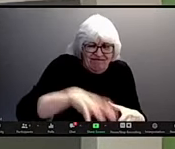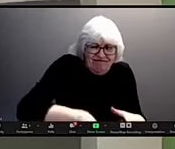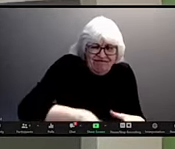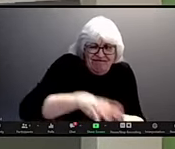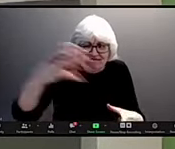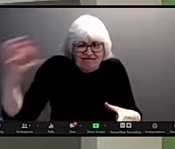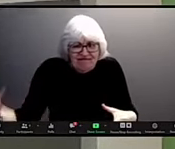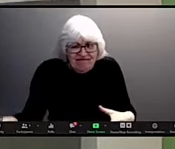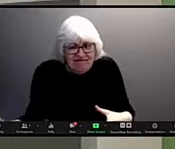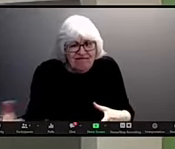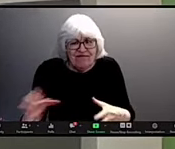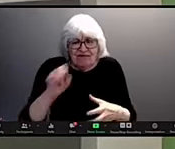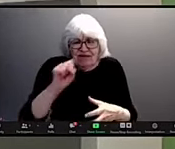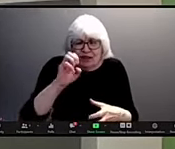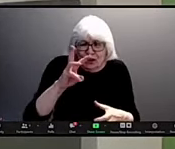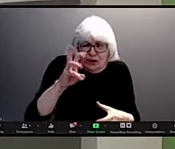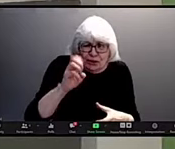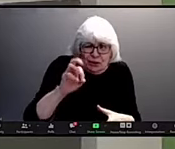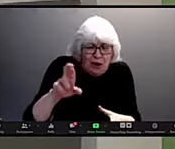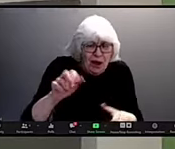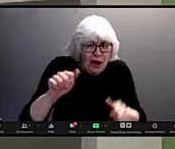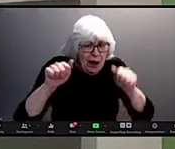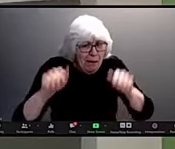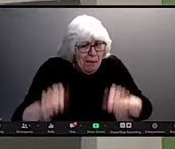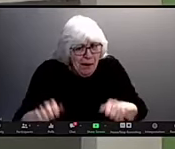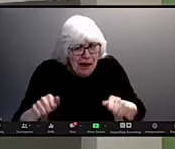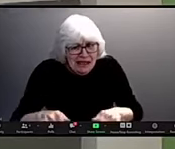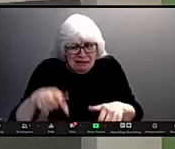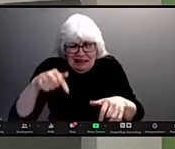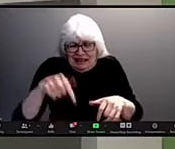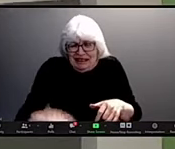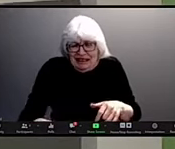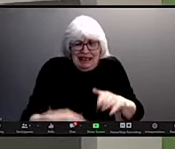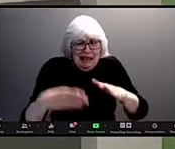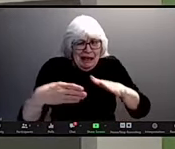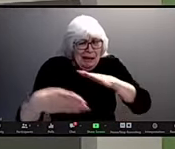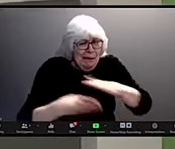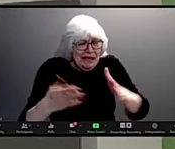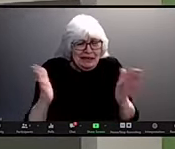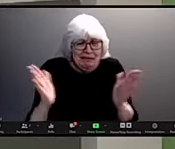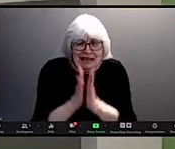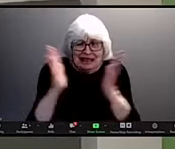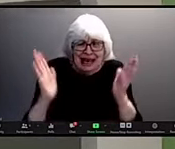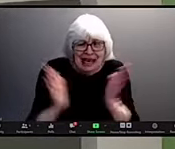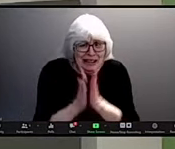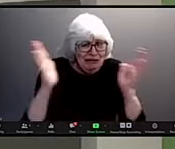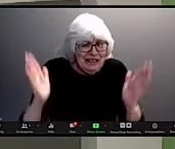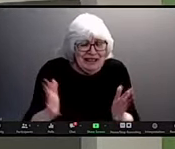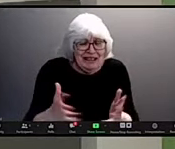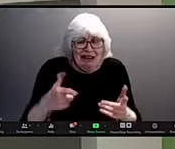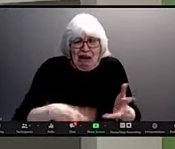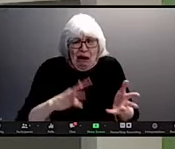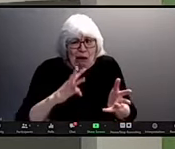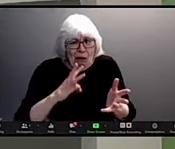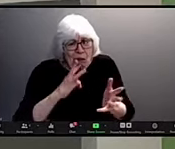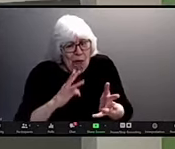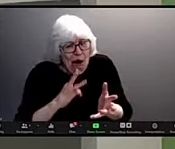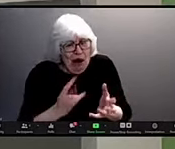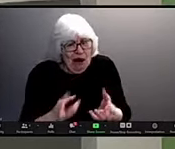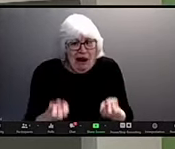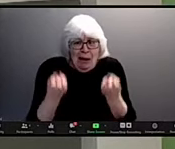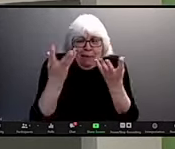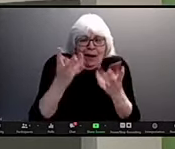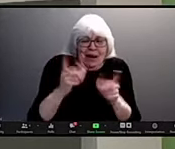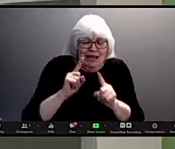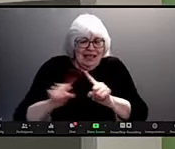that's one wall standing, water sources, lots of house hazards, as well as the